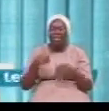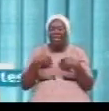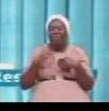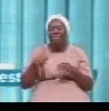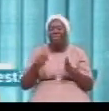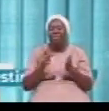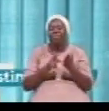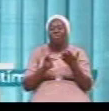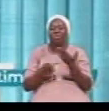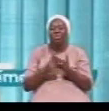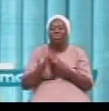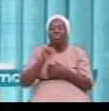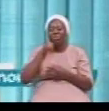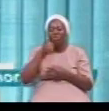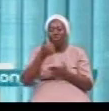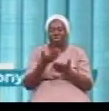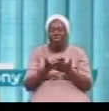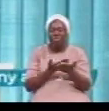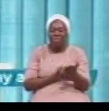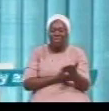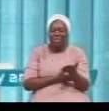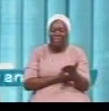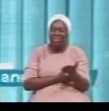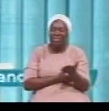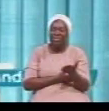morning, we'll take...